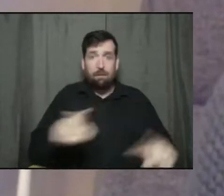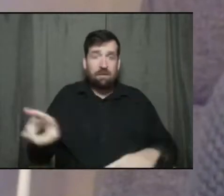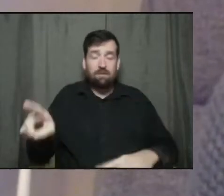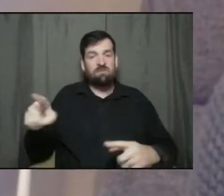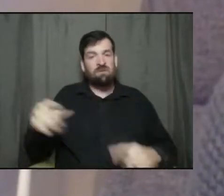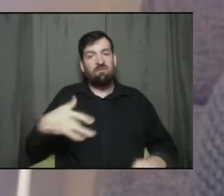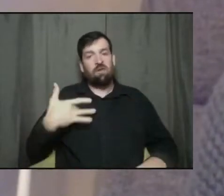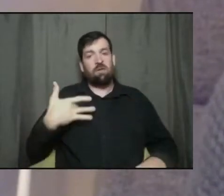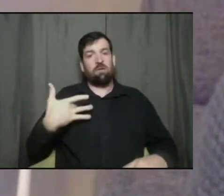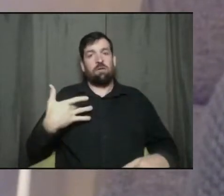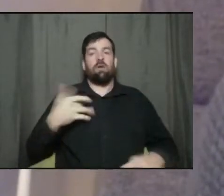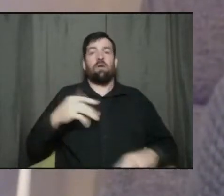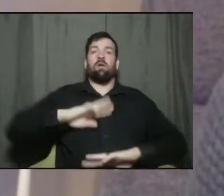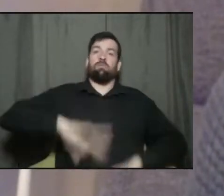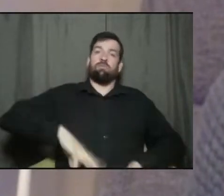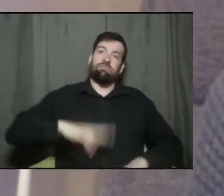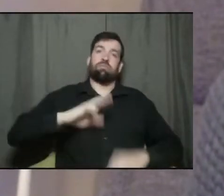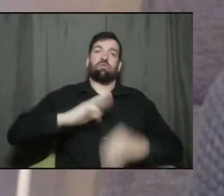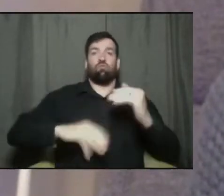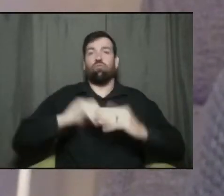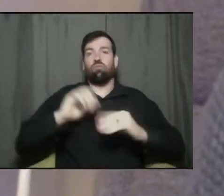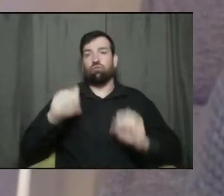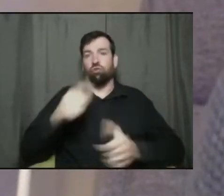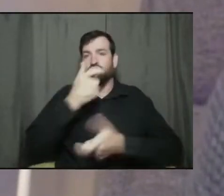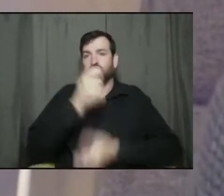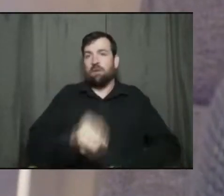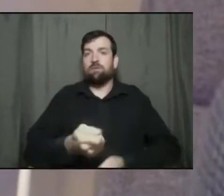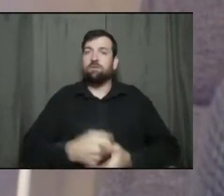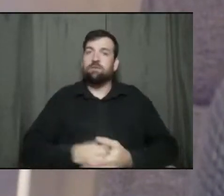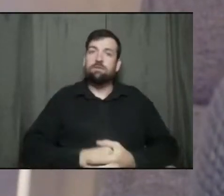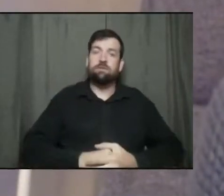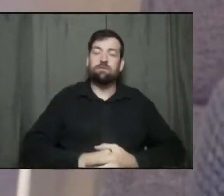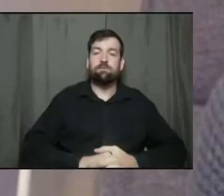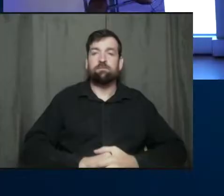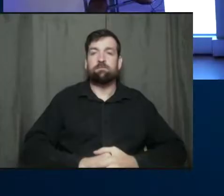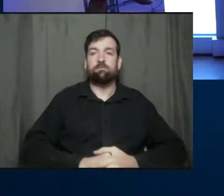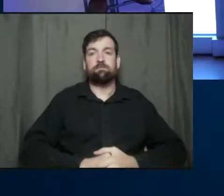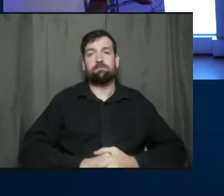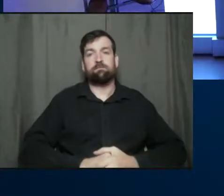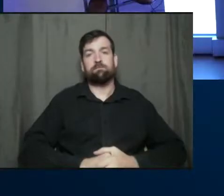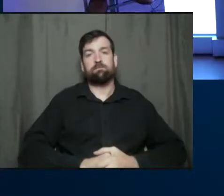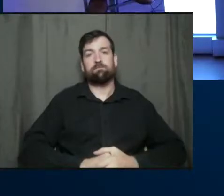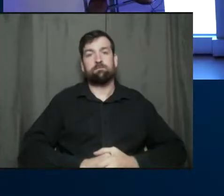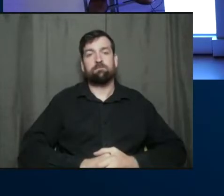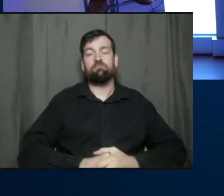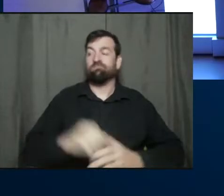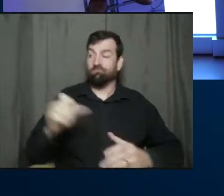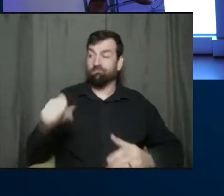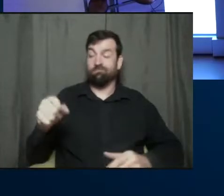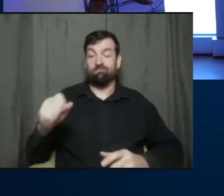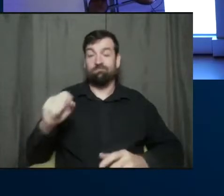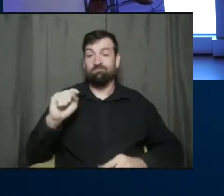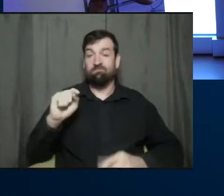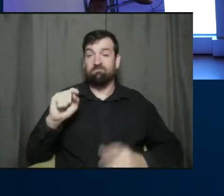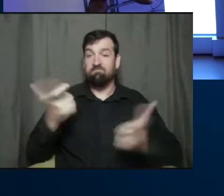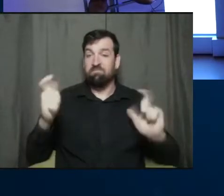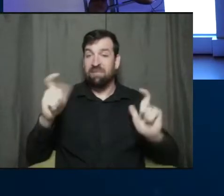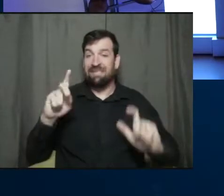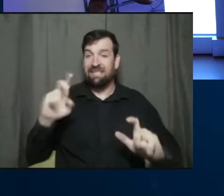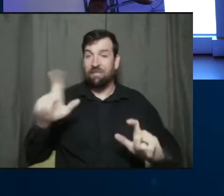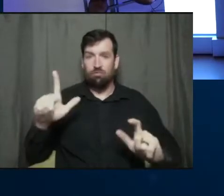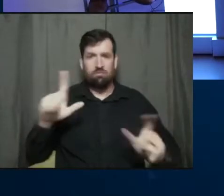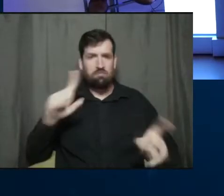comfortable and that I knew that I could trust what I was hearing and trust the science. Yeah, it's a big deal. How does it feel, Amanda, to not cough